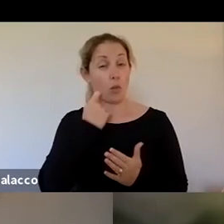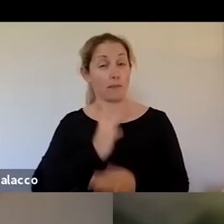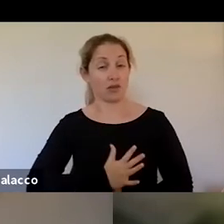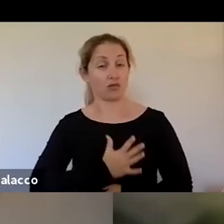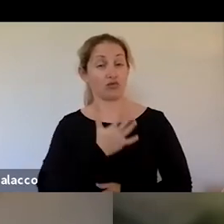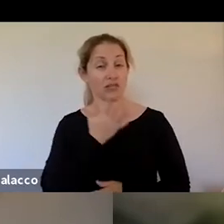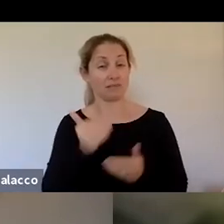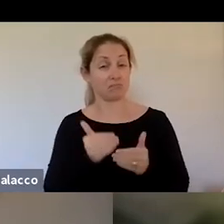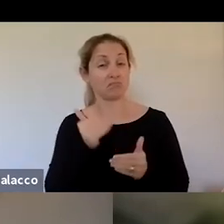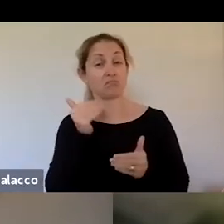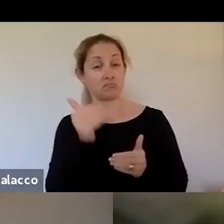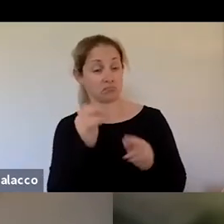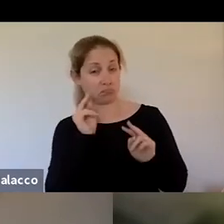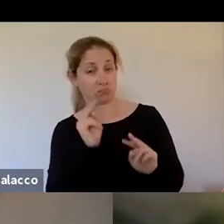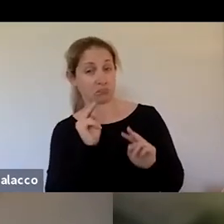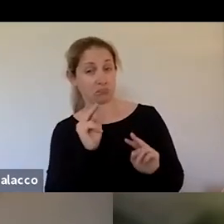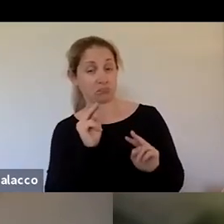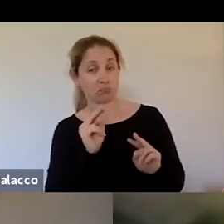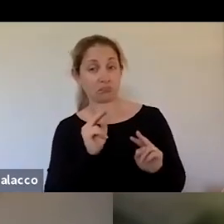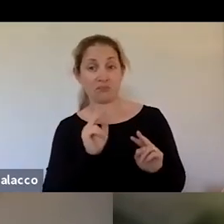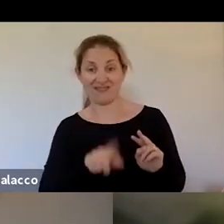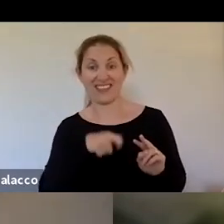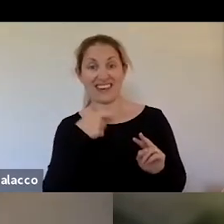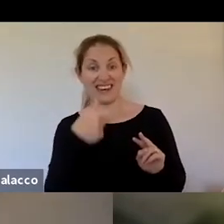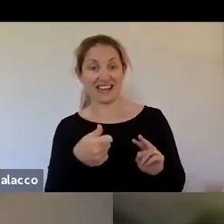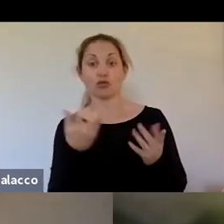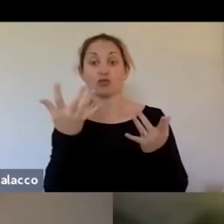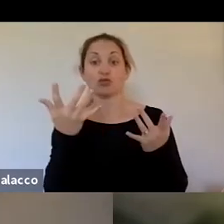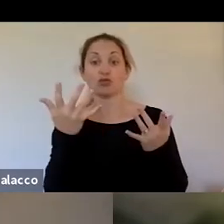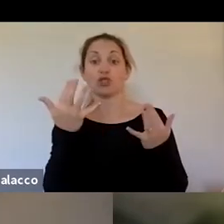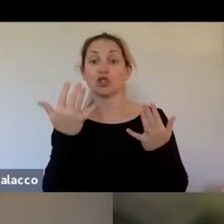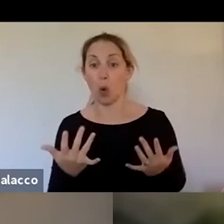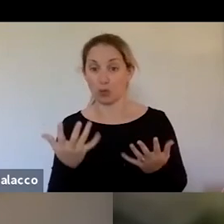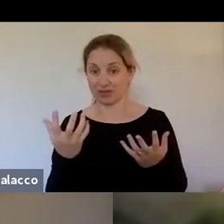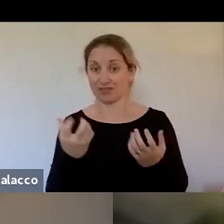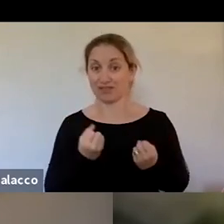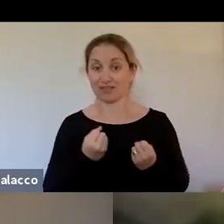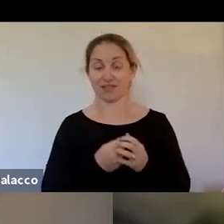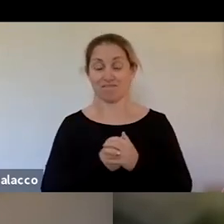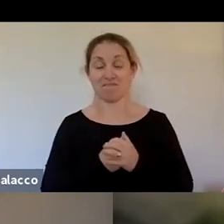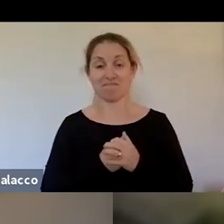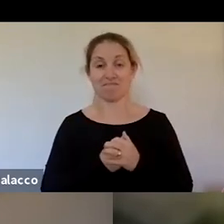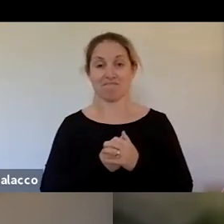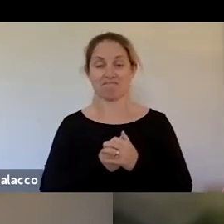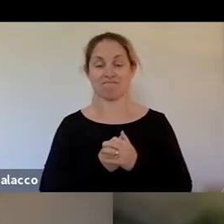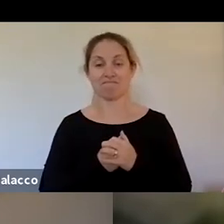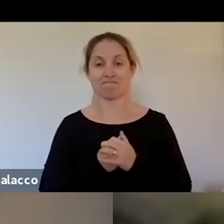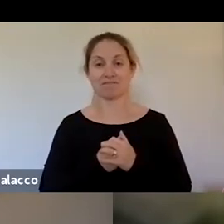in the next iteration of results. I think